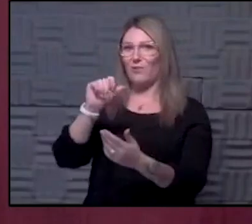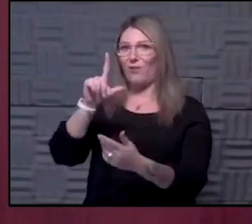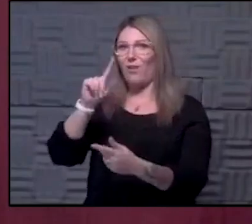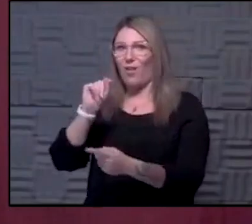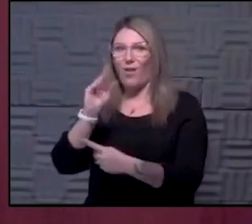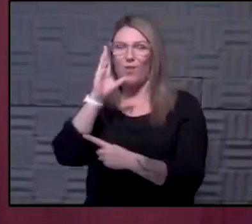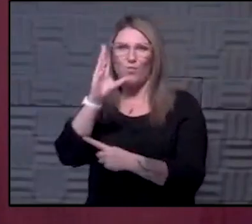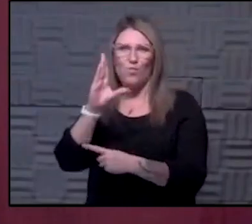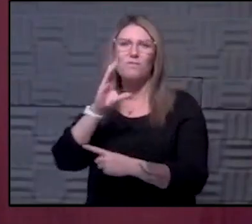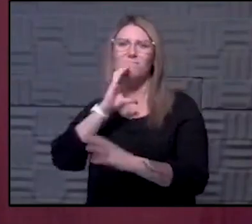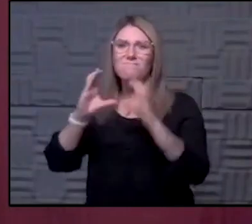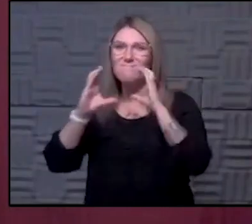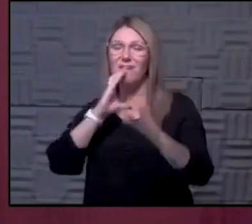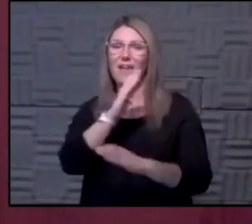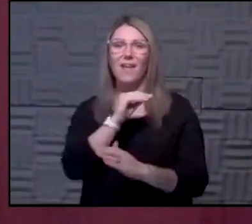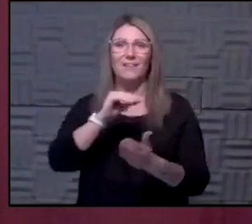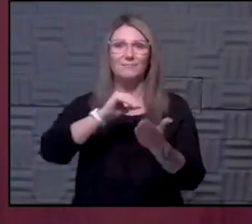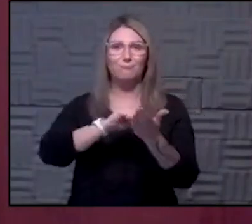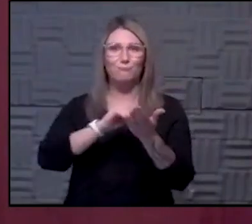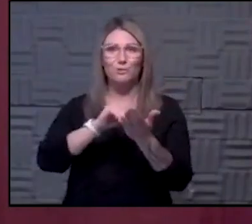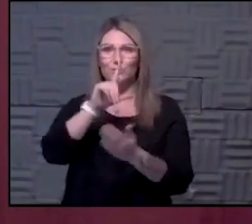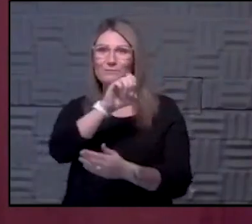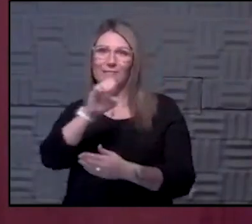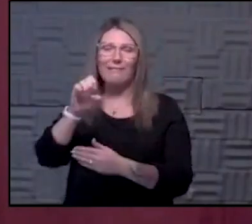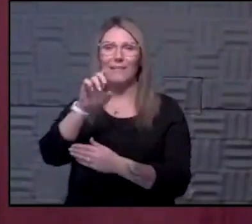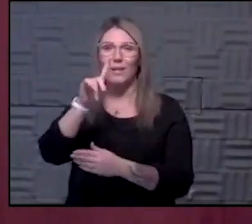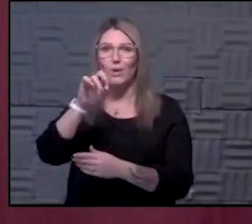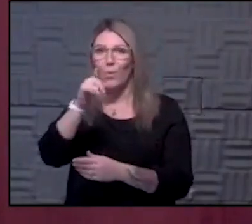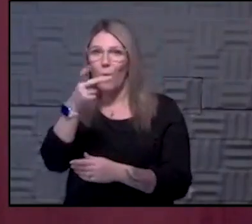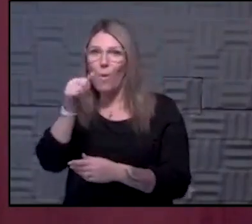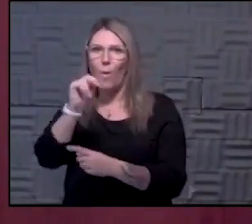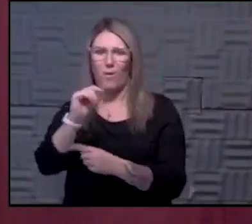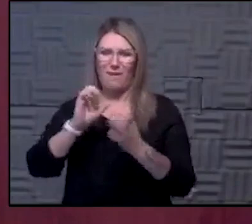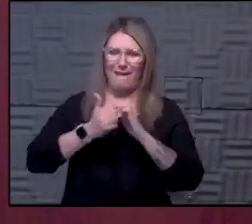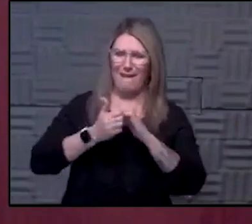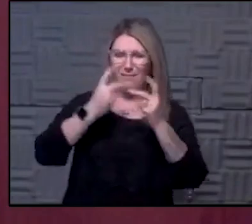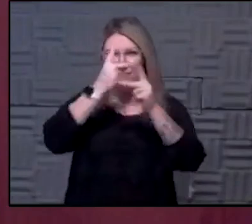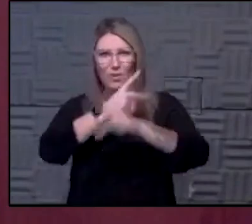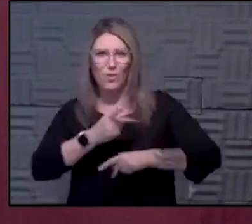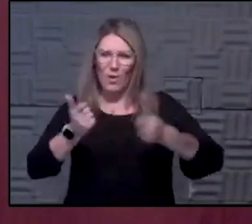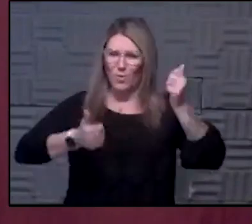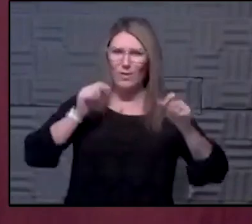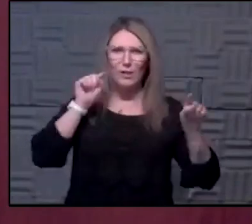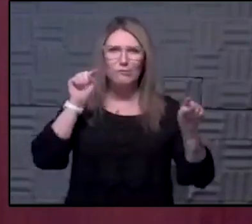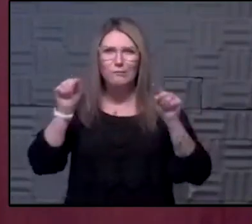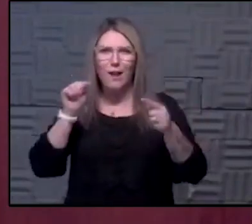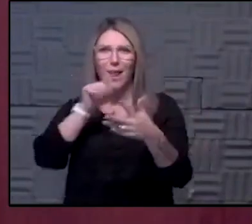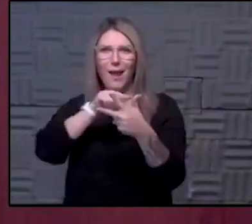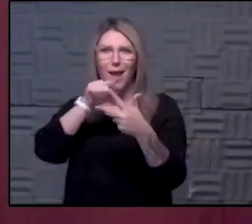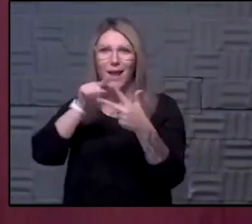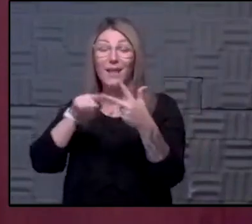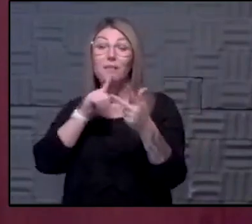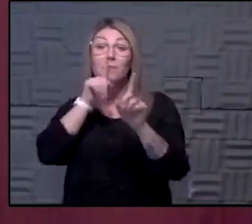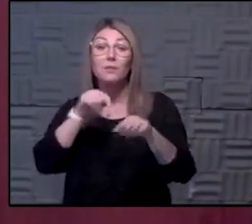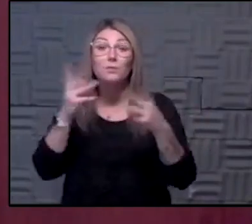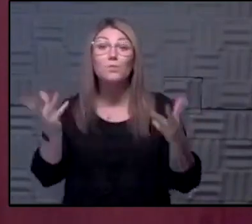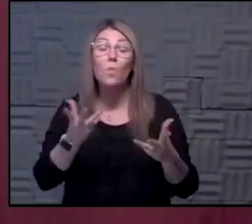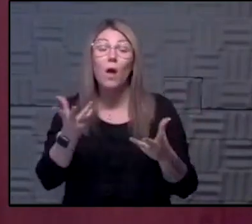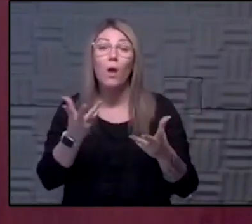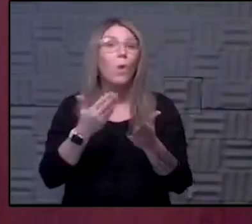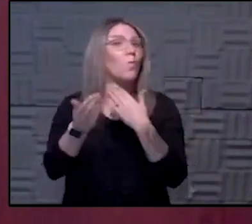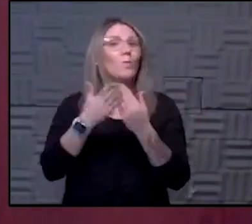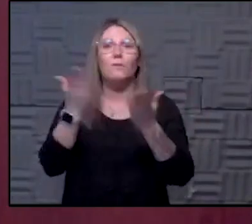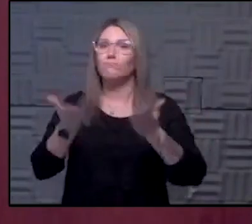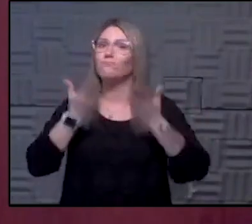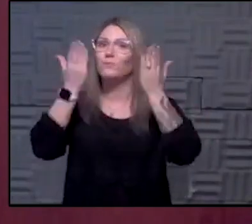join us, as well as Lee Norman, how to choose between vaccines. And I think the answer is the one you're offered. Yeah. Other